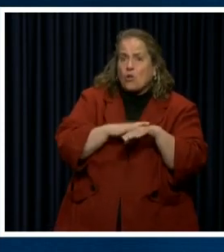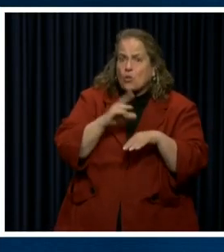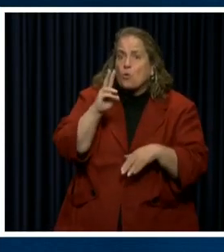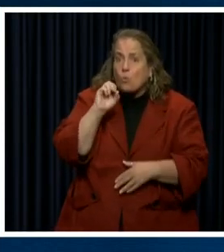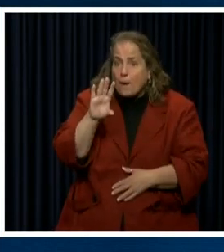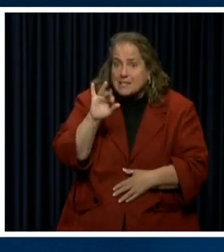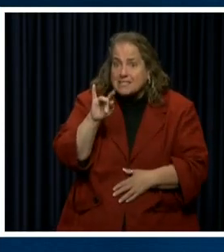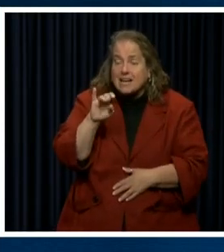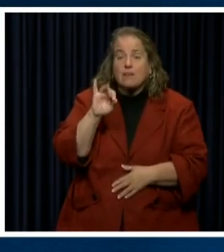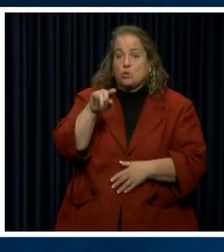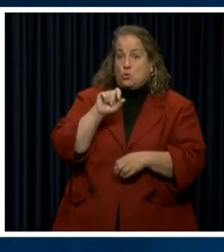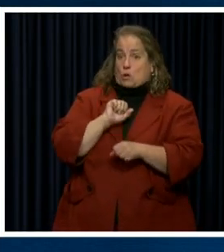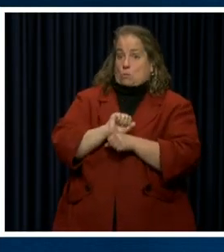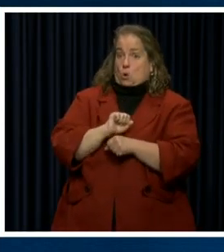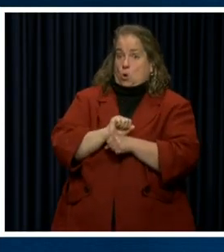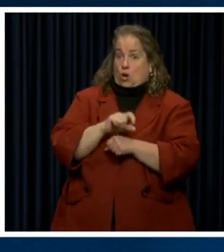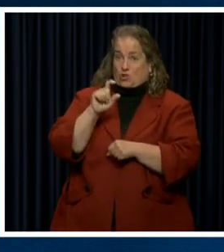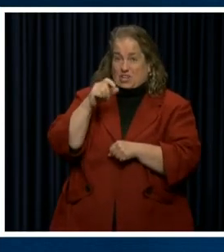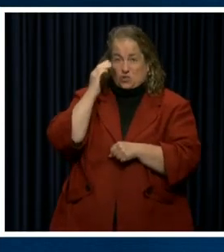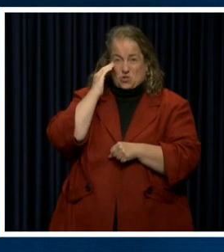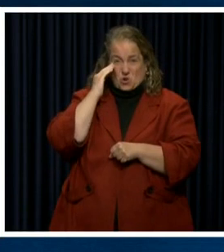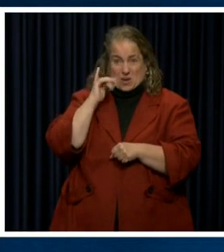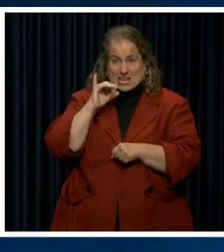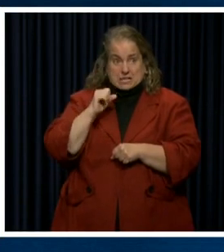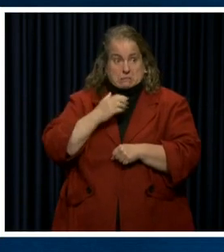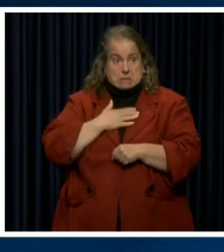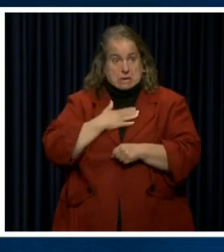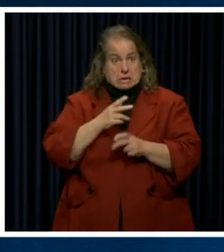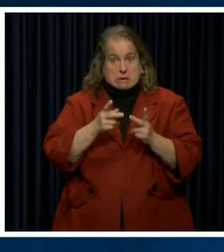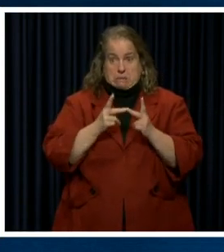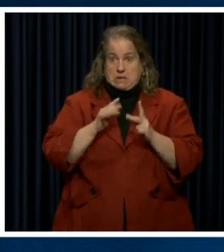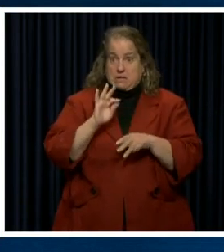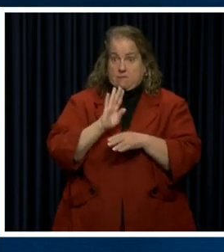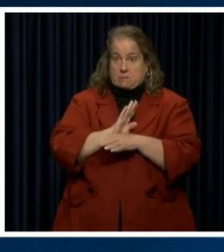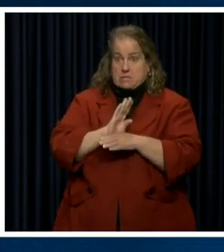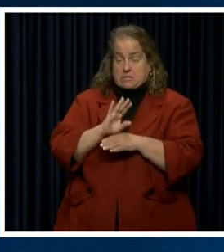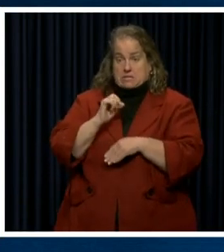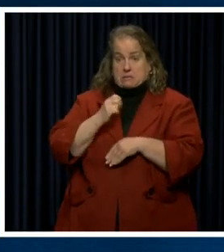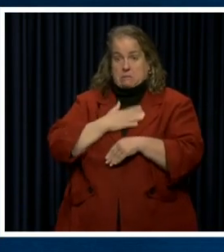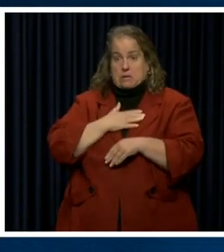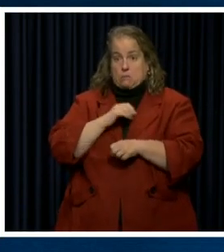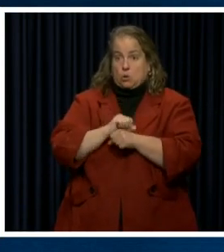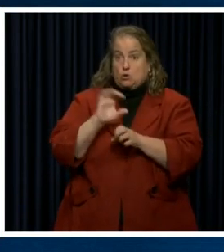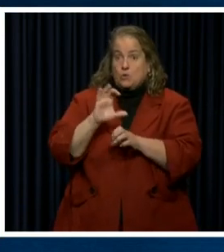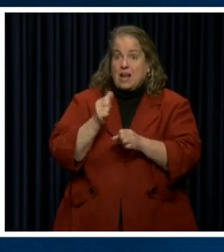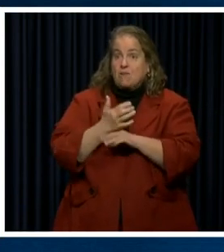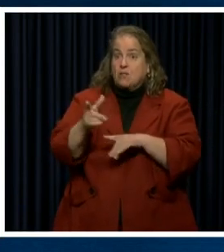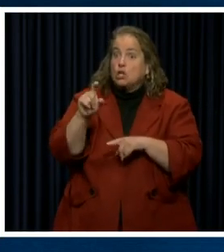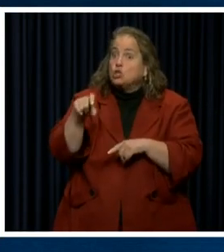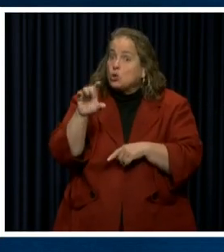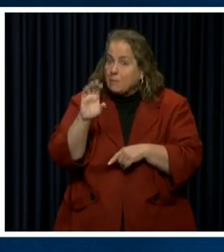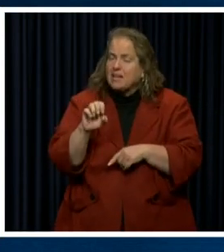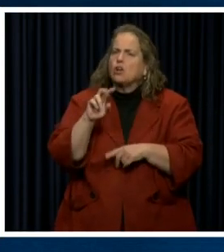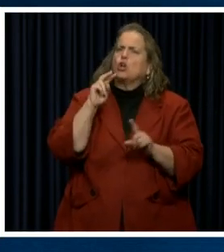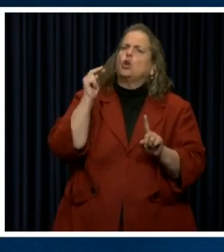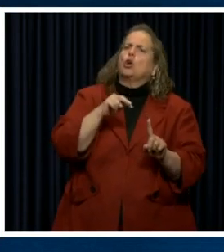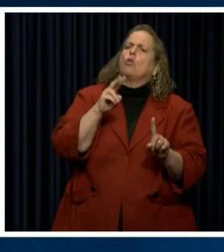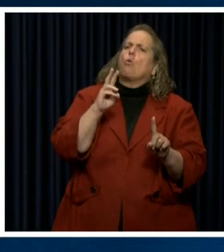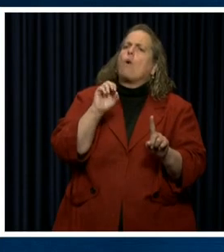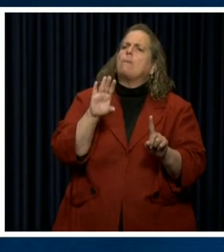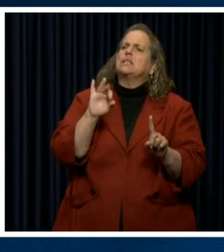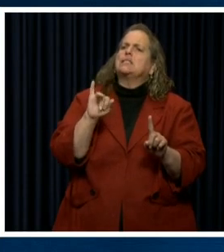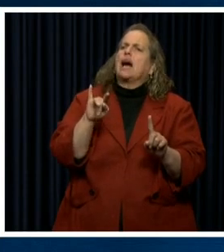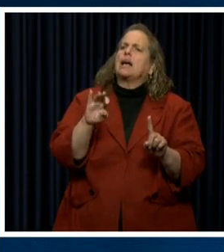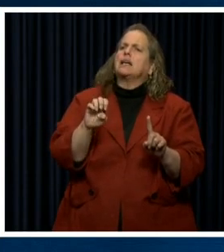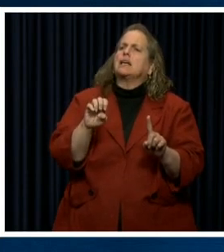website. If you are an employee and you want to know, is your place of business, is your employer doing everything they should be, it's on the website. If